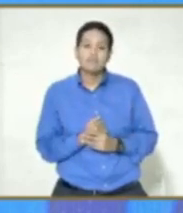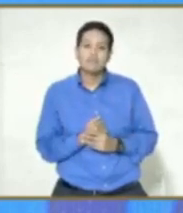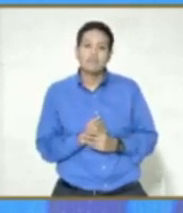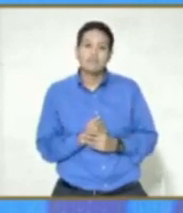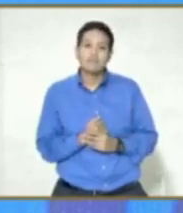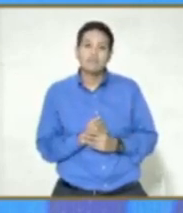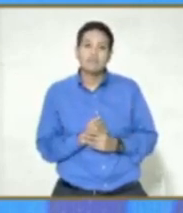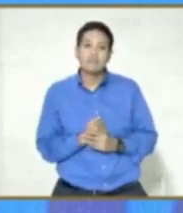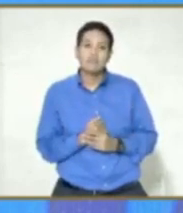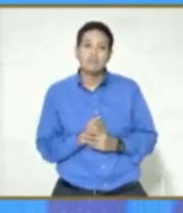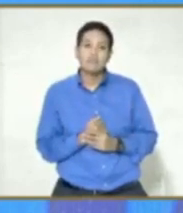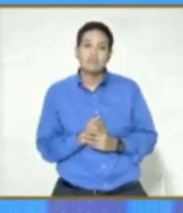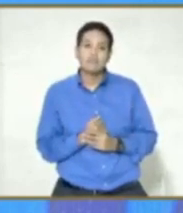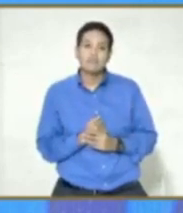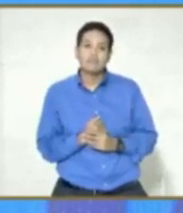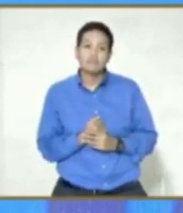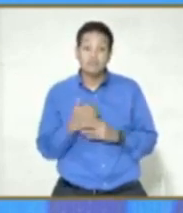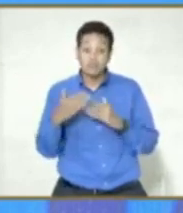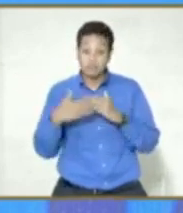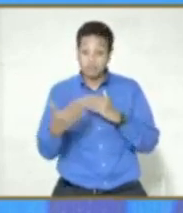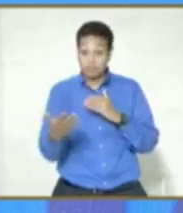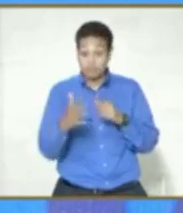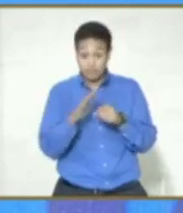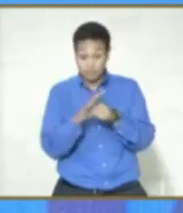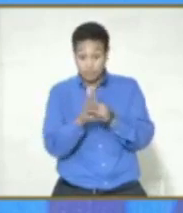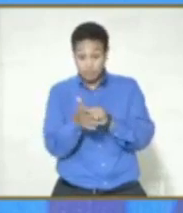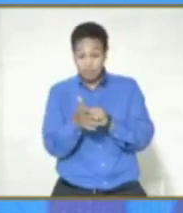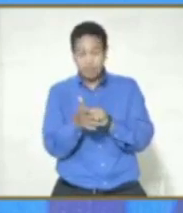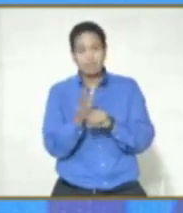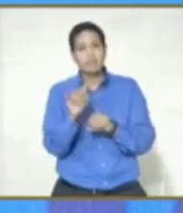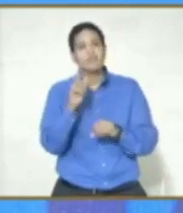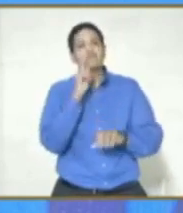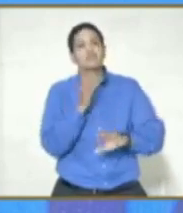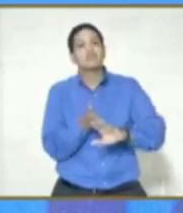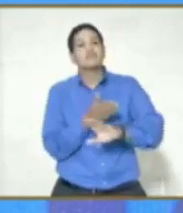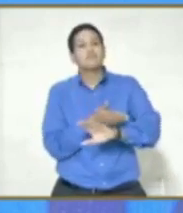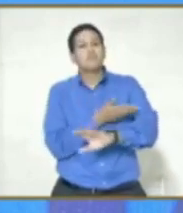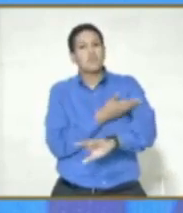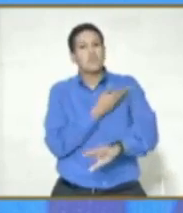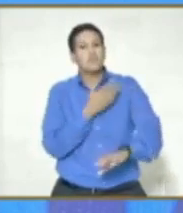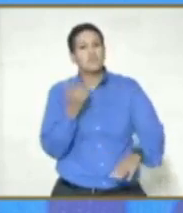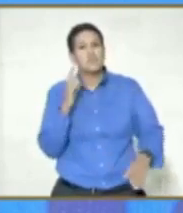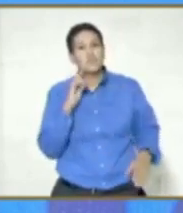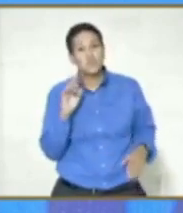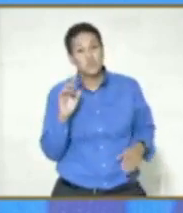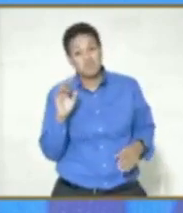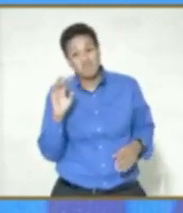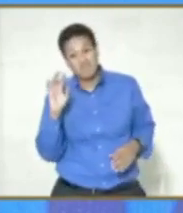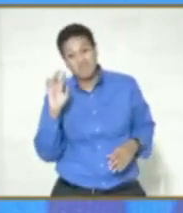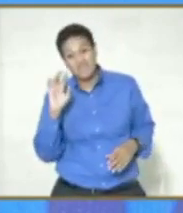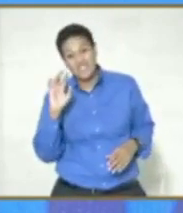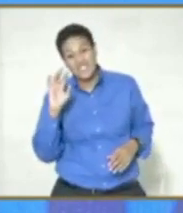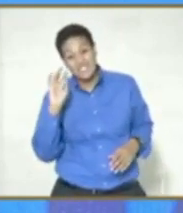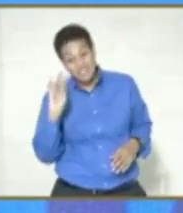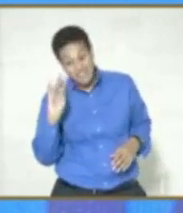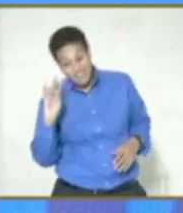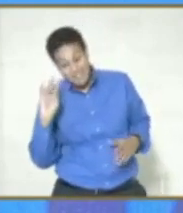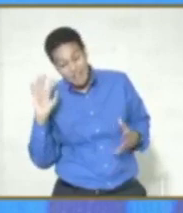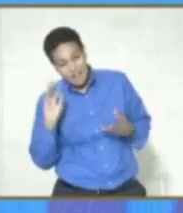after the COVID-19, that have been stepped up to what, 7? So we are